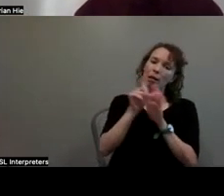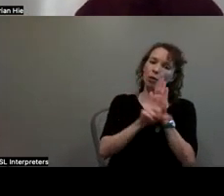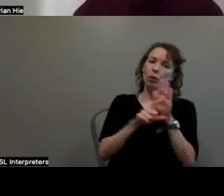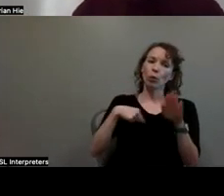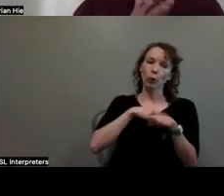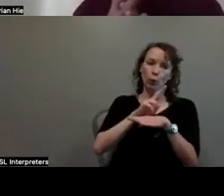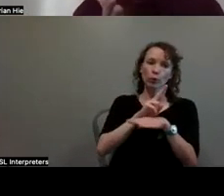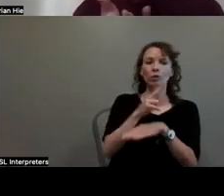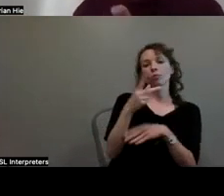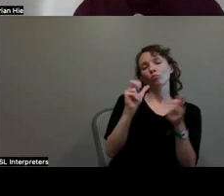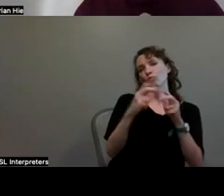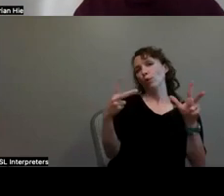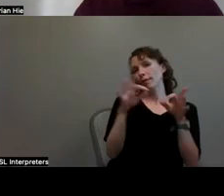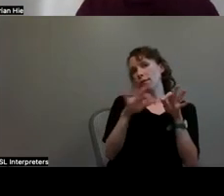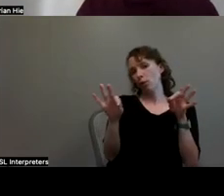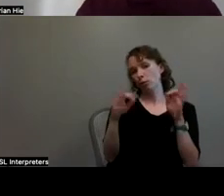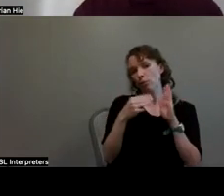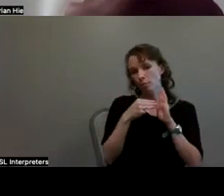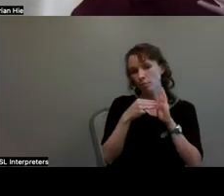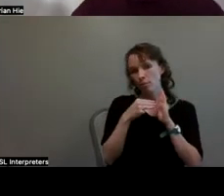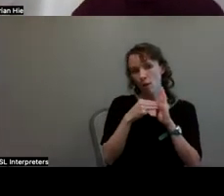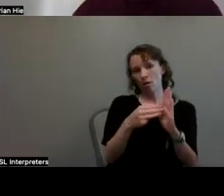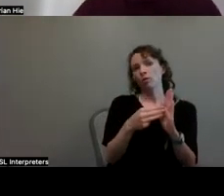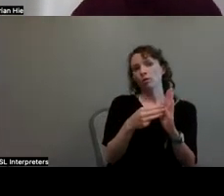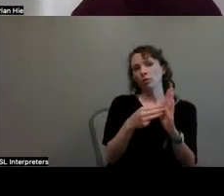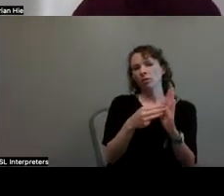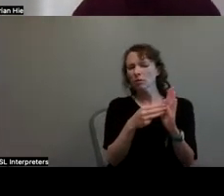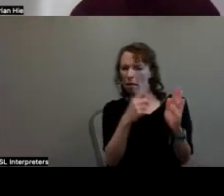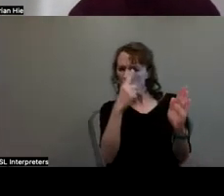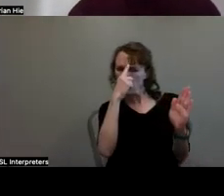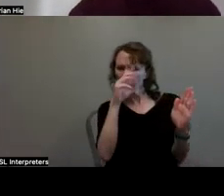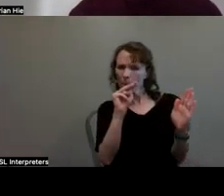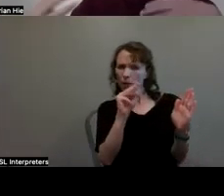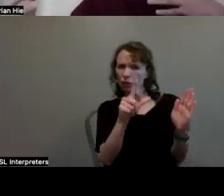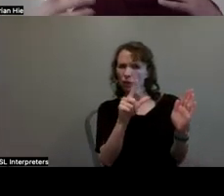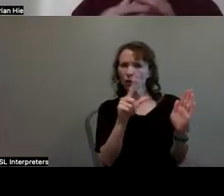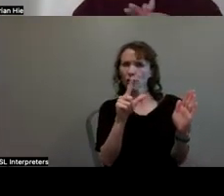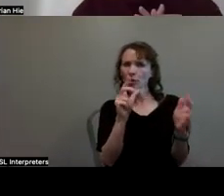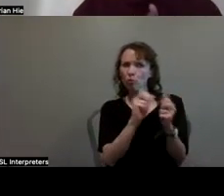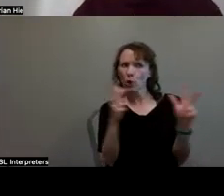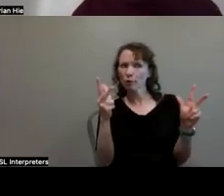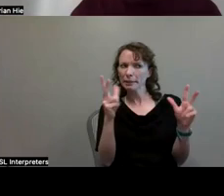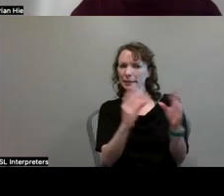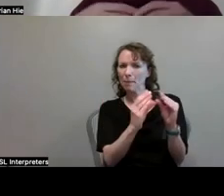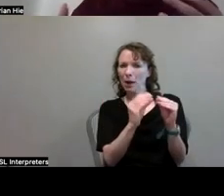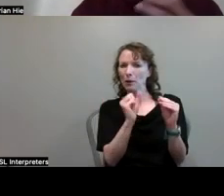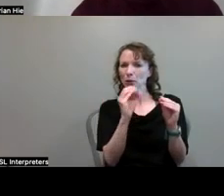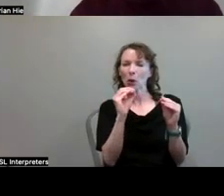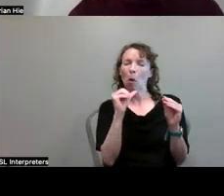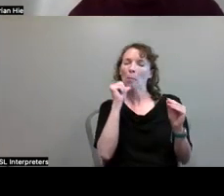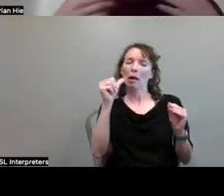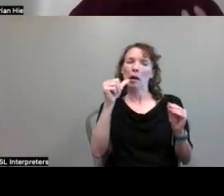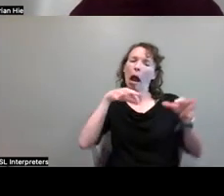language models. I think this is a machine learning for protein seminar, so I won't go too in depth